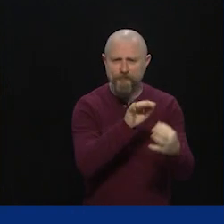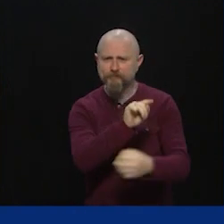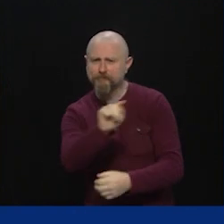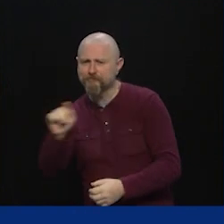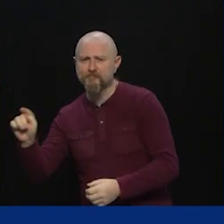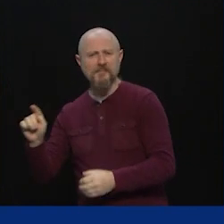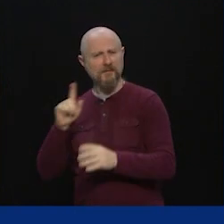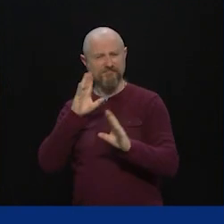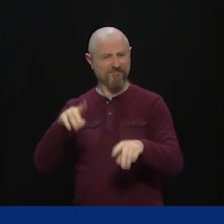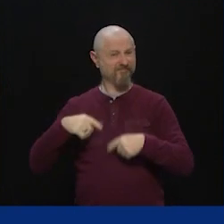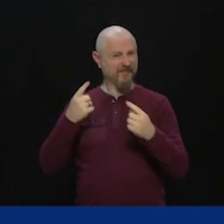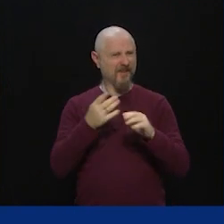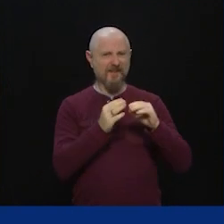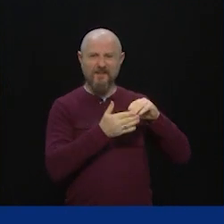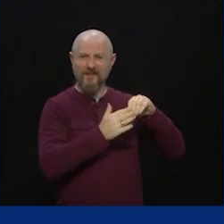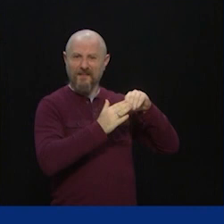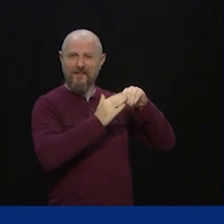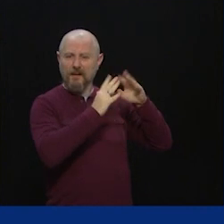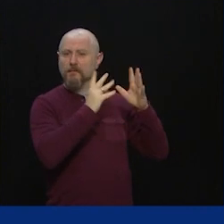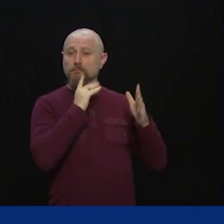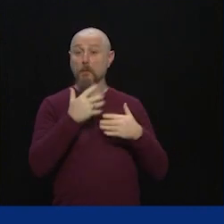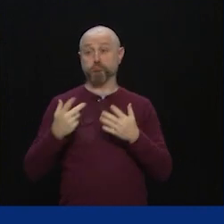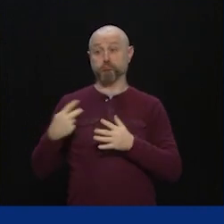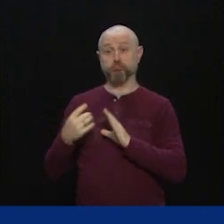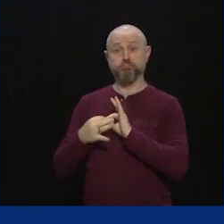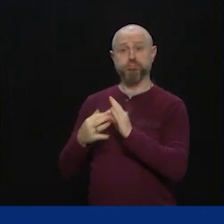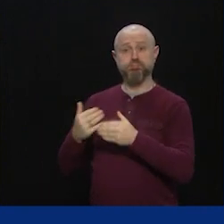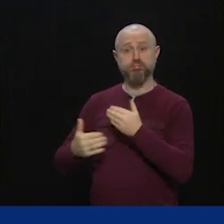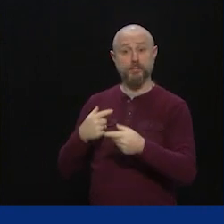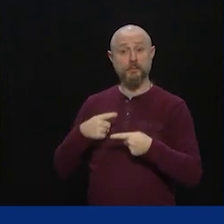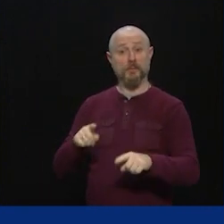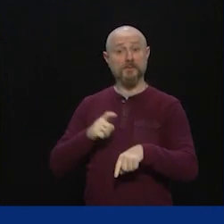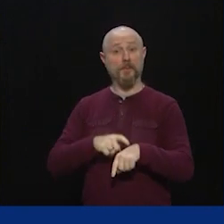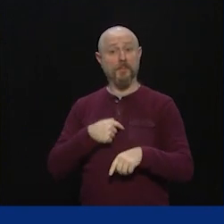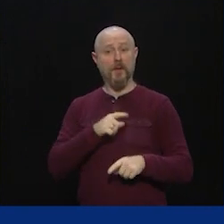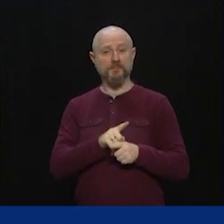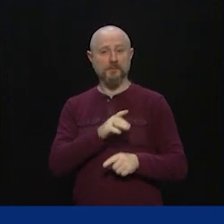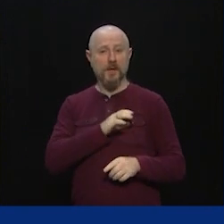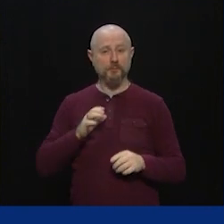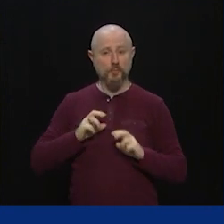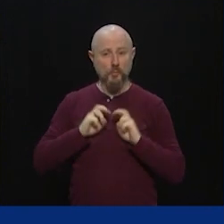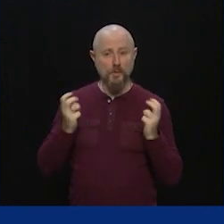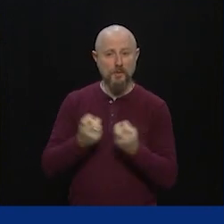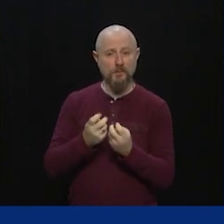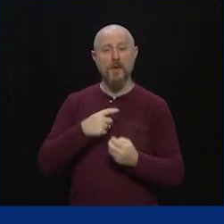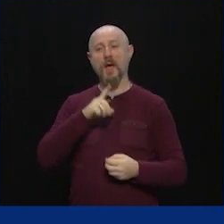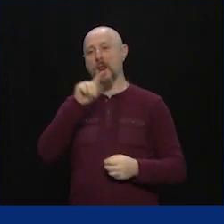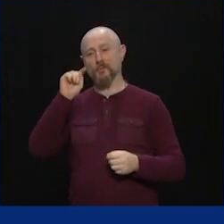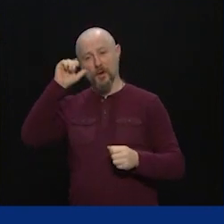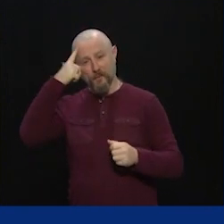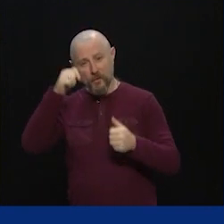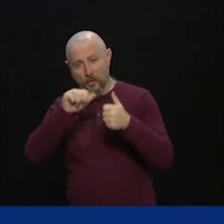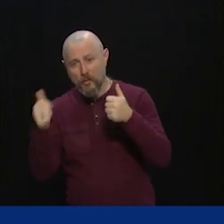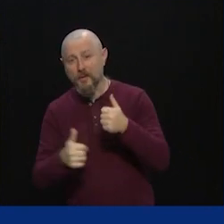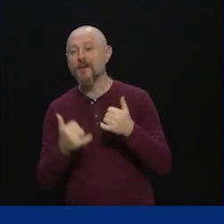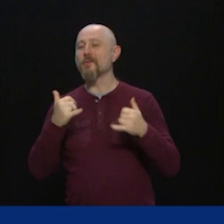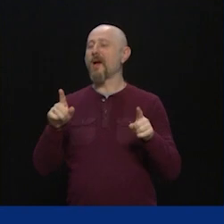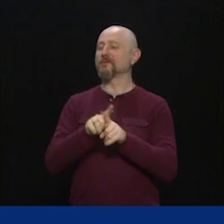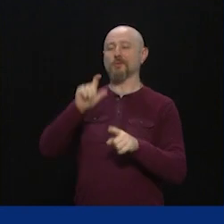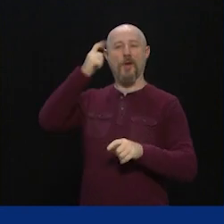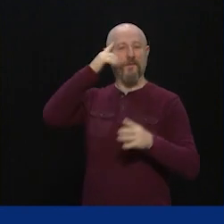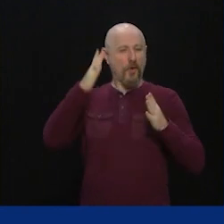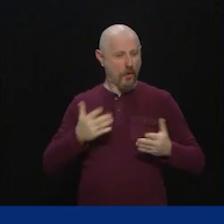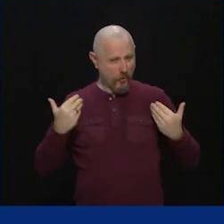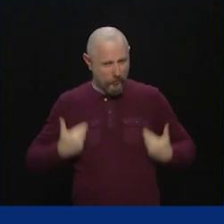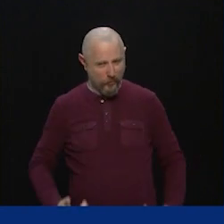working closely with myself when I was in Congress, and then as lieutenant governor, and now as your governor. So thank you for what you've done. I know that